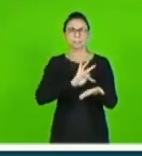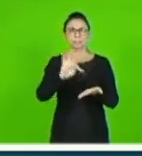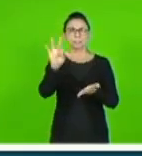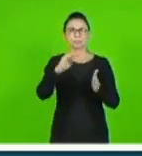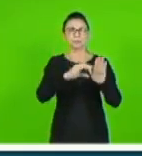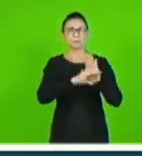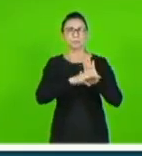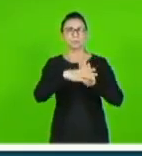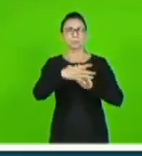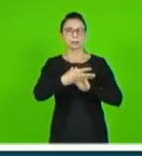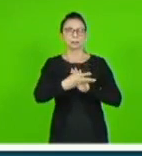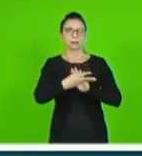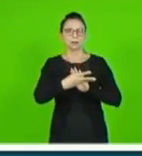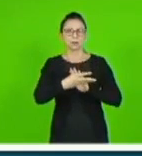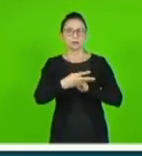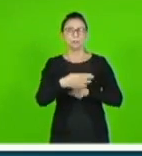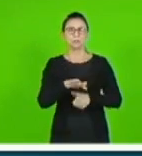4.